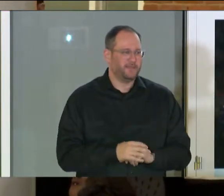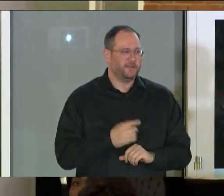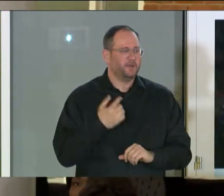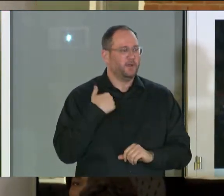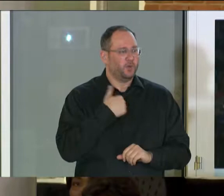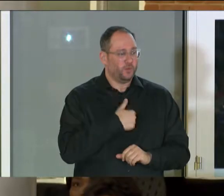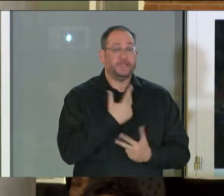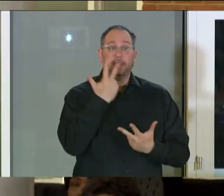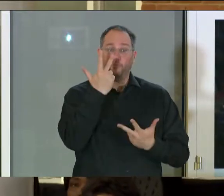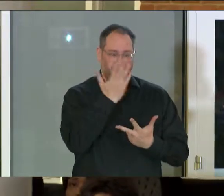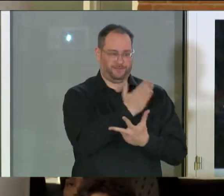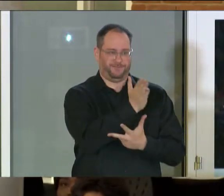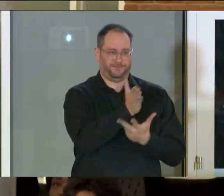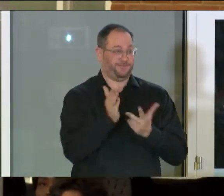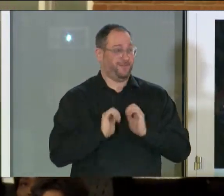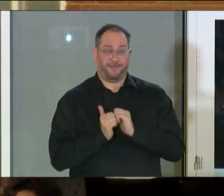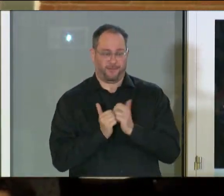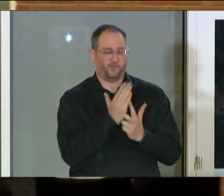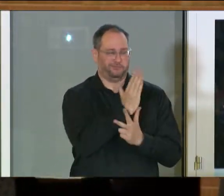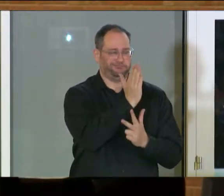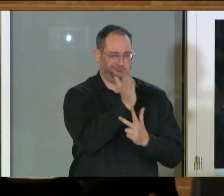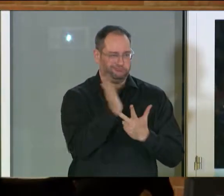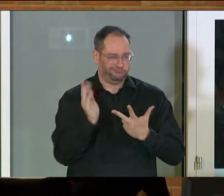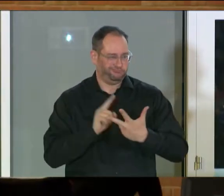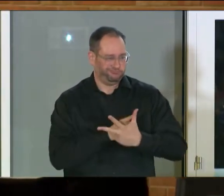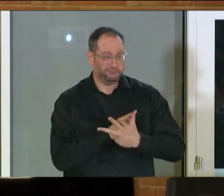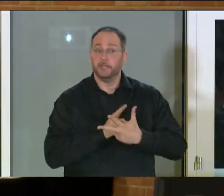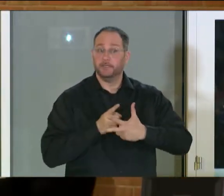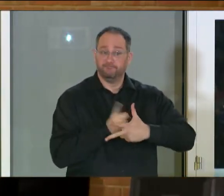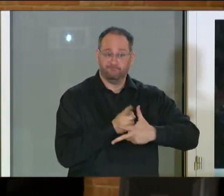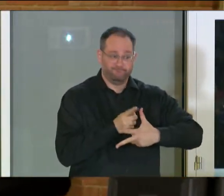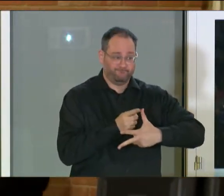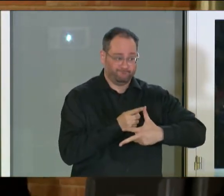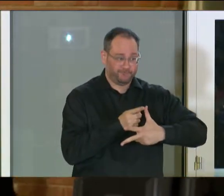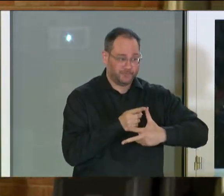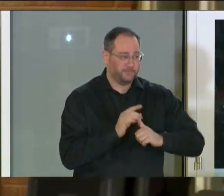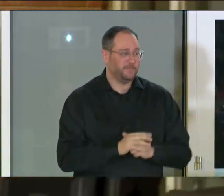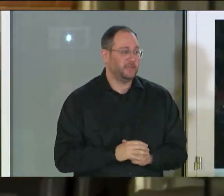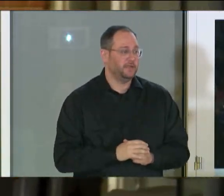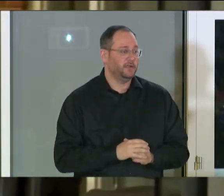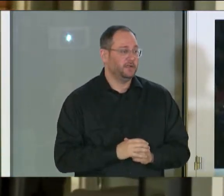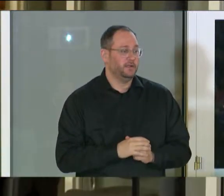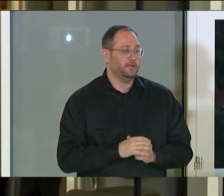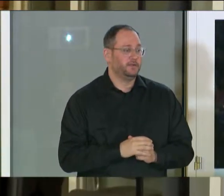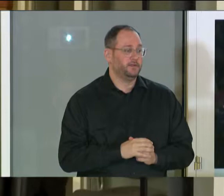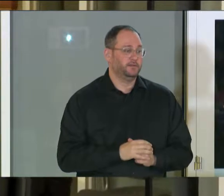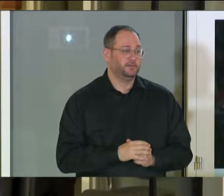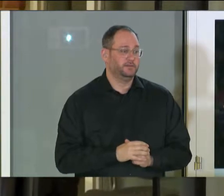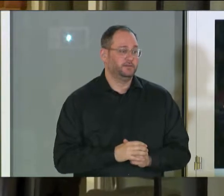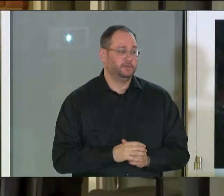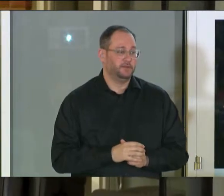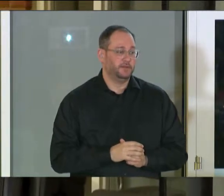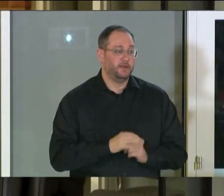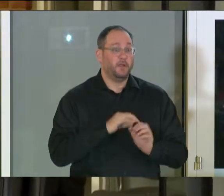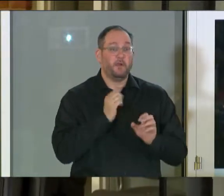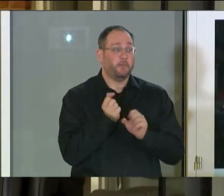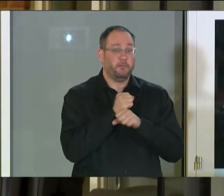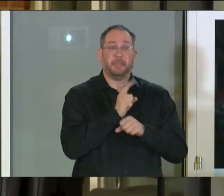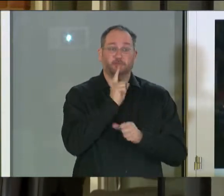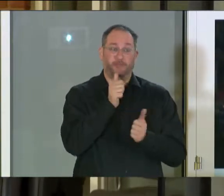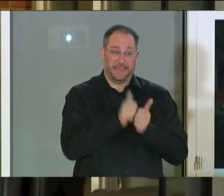ways. Firstly, we are trying to ensure that every single child is ready for